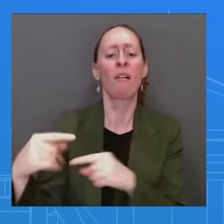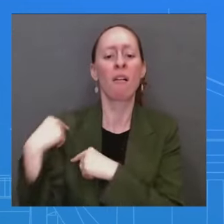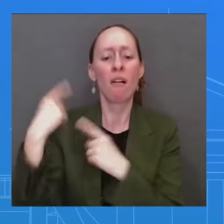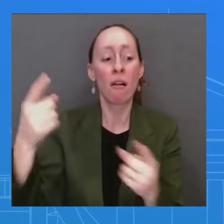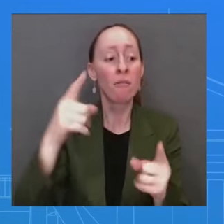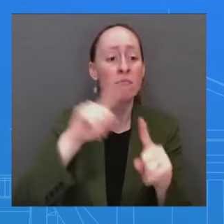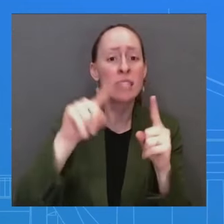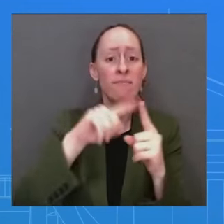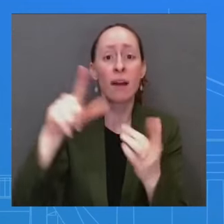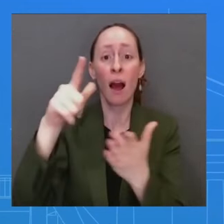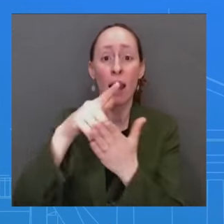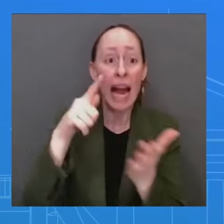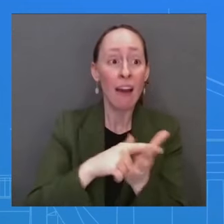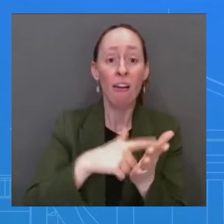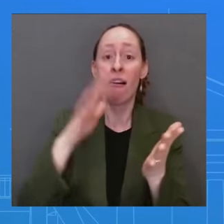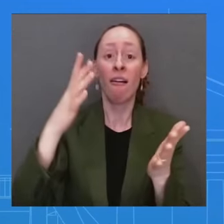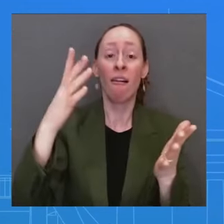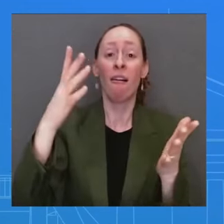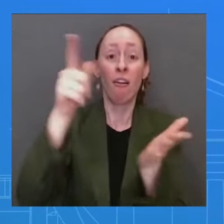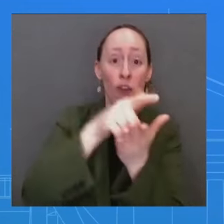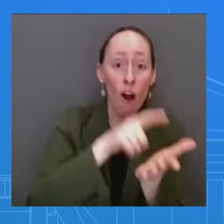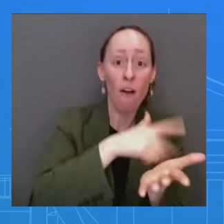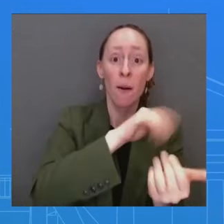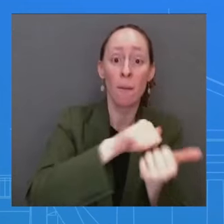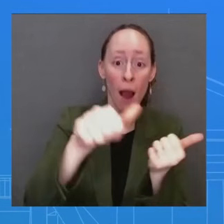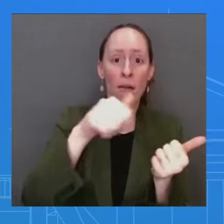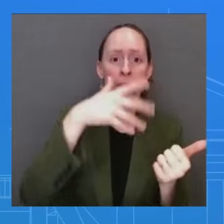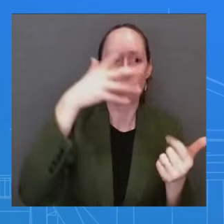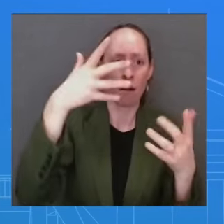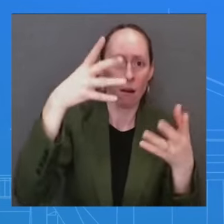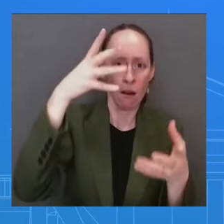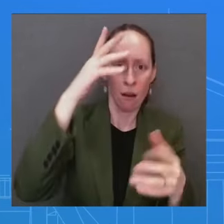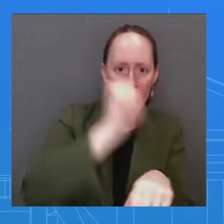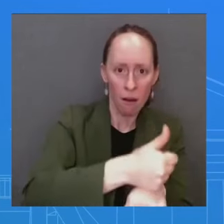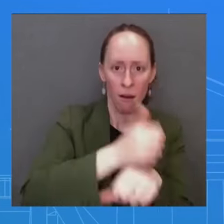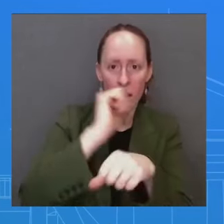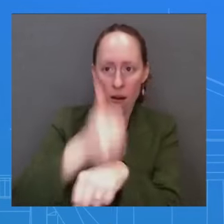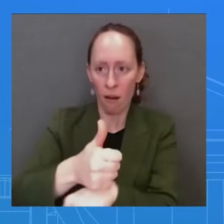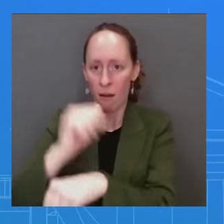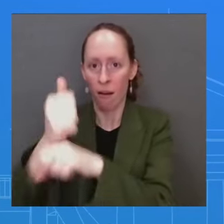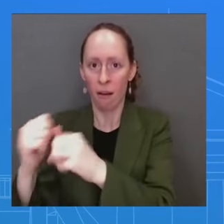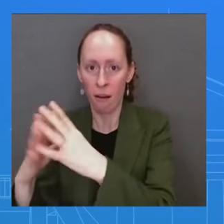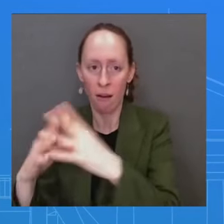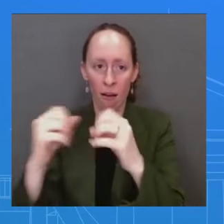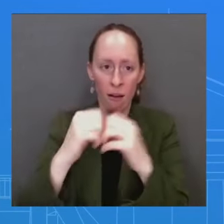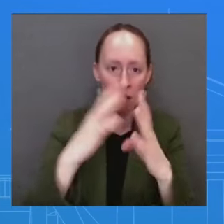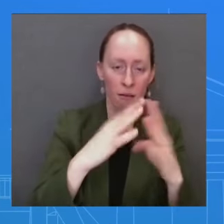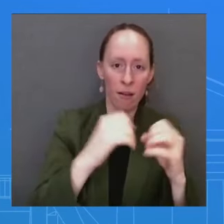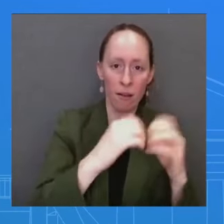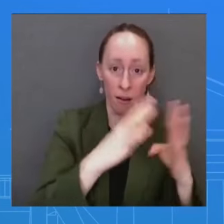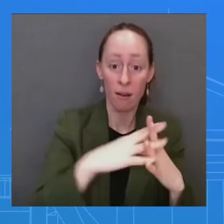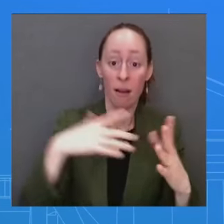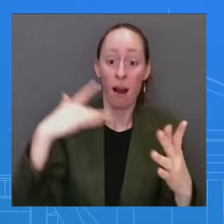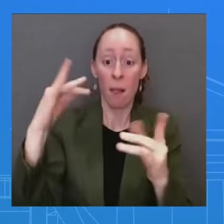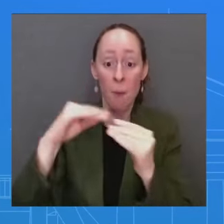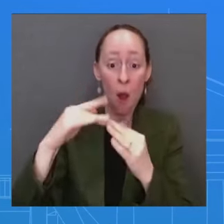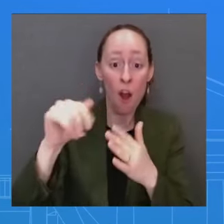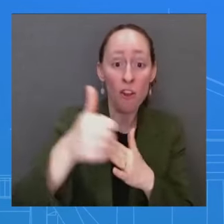we've been able to get through Congress. I don't have anything beyond whatever he's going to do after that. I certainly will leave that to Mitch Landrieu,